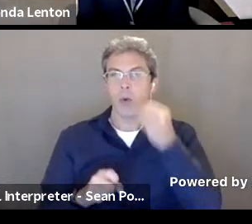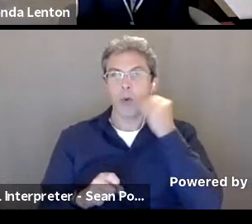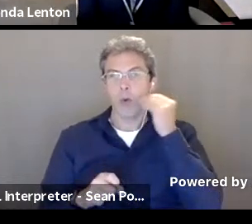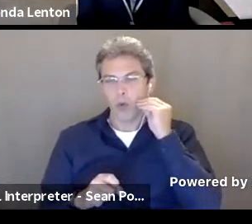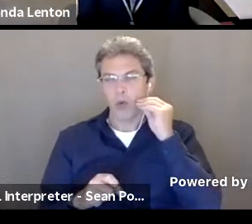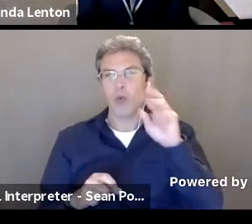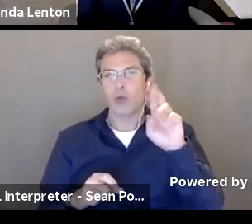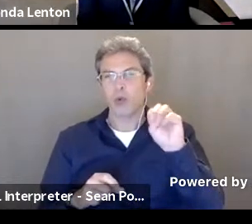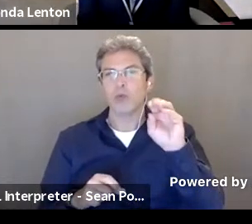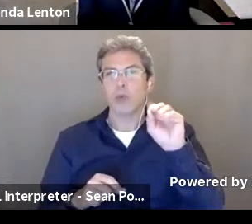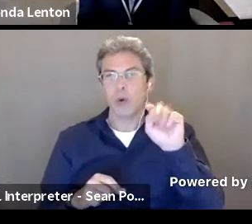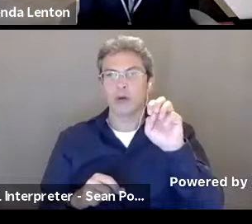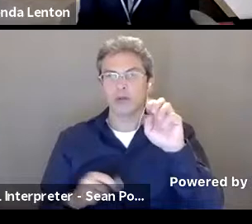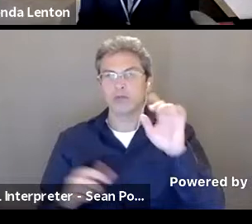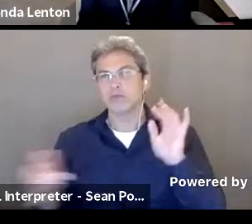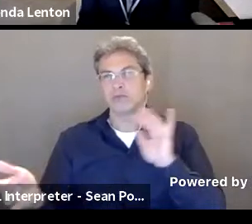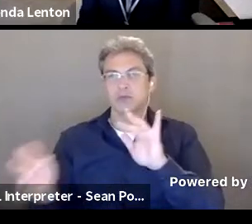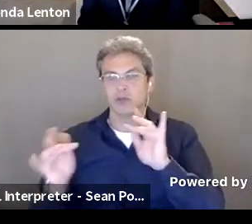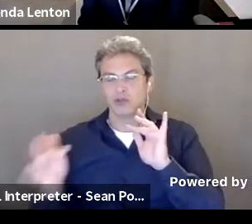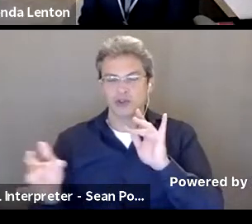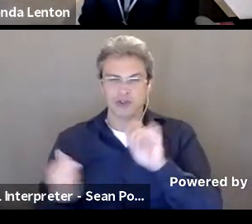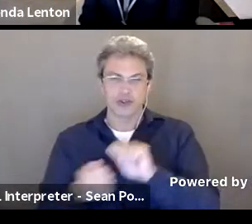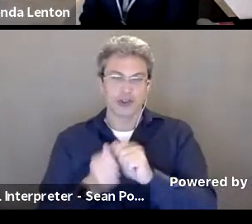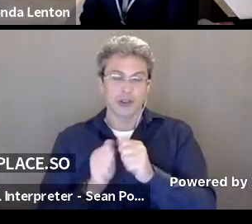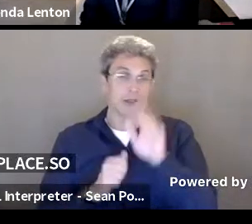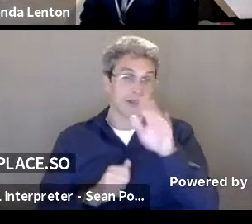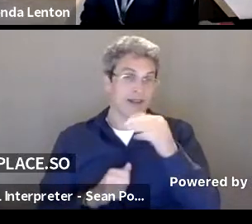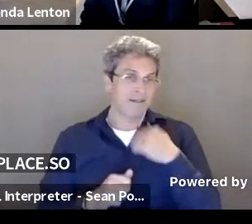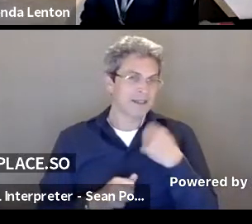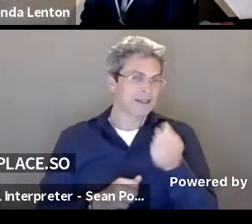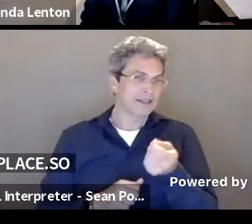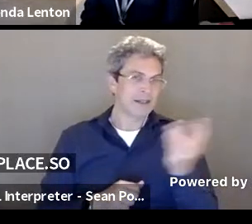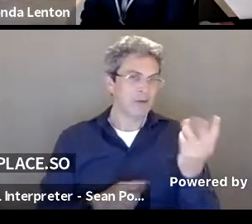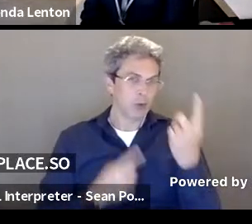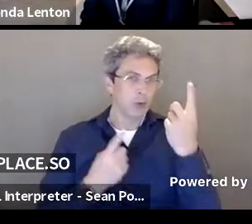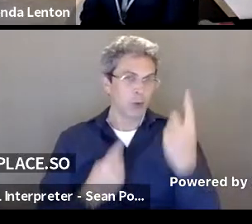And so we've had a couple of questions come in on this topic.